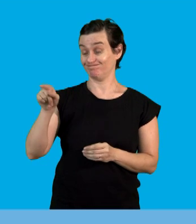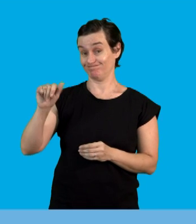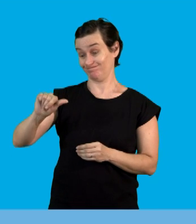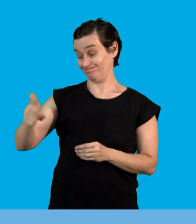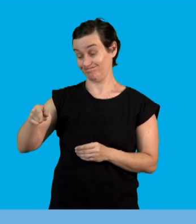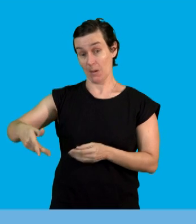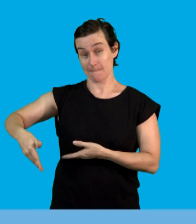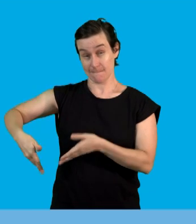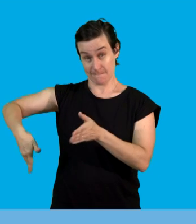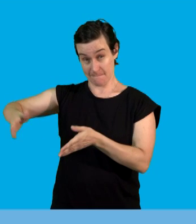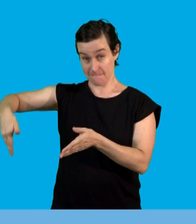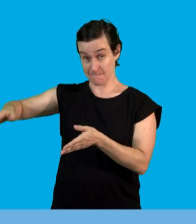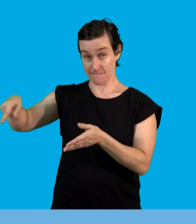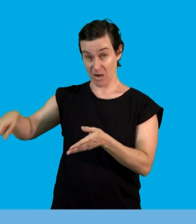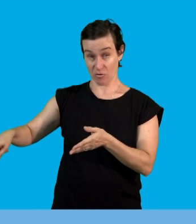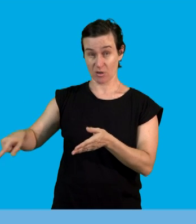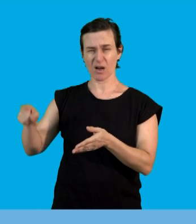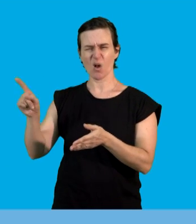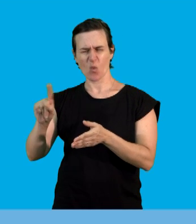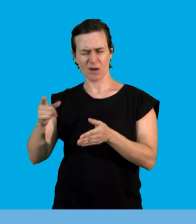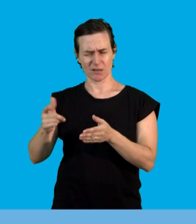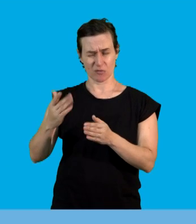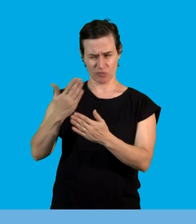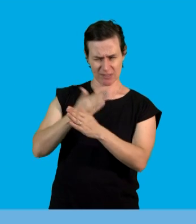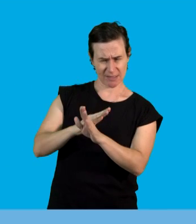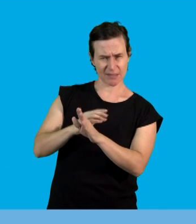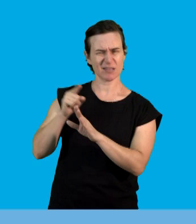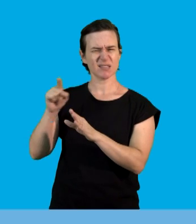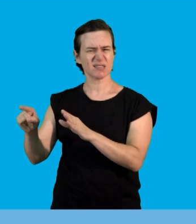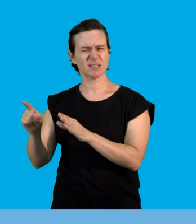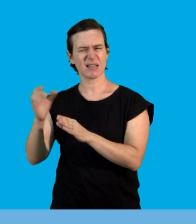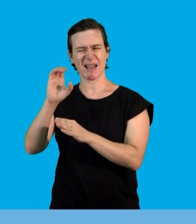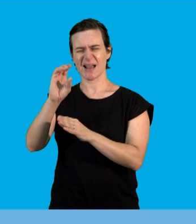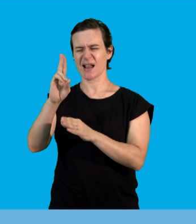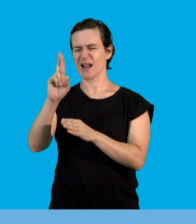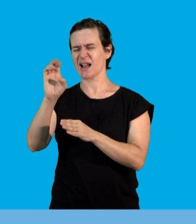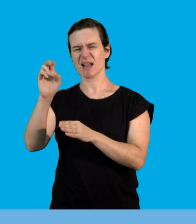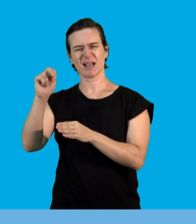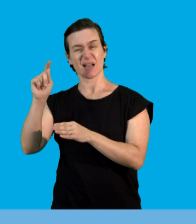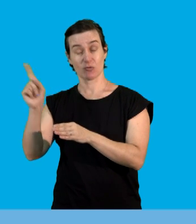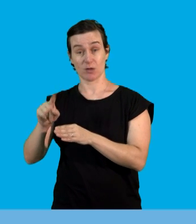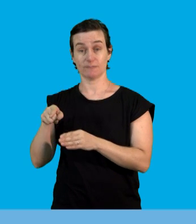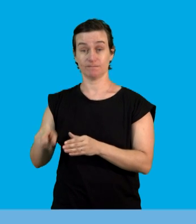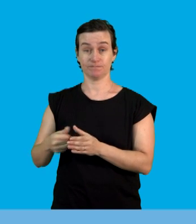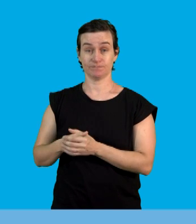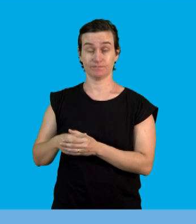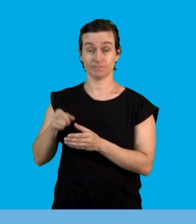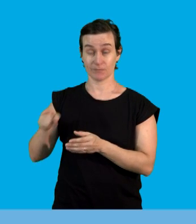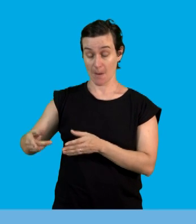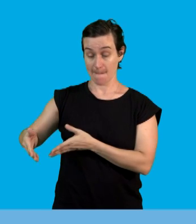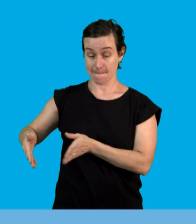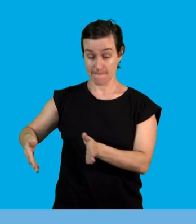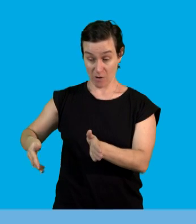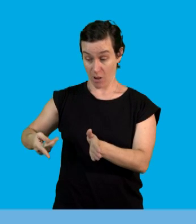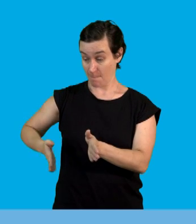parallel, again looking at it now, the relationship between the resistance and the current. The parallel branch with the